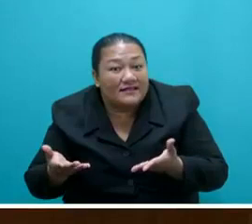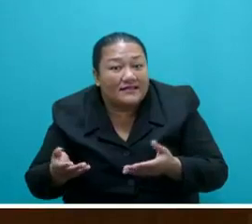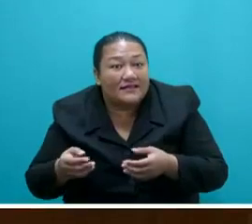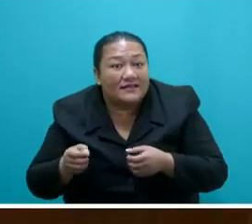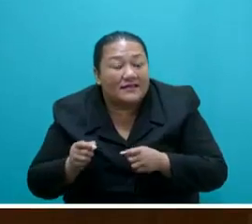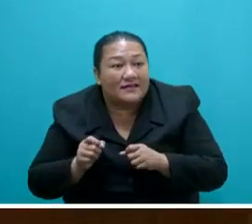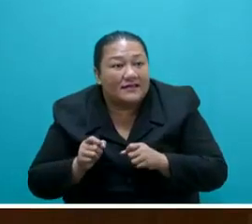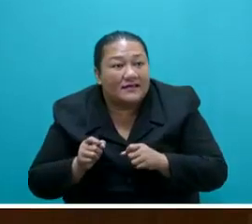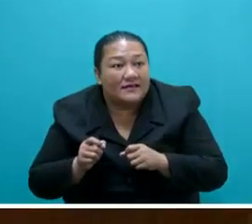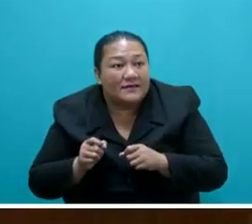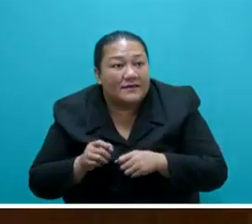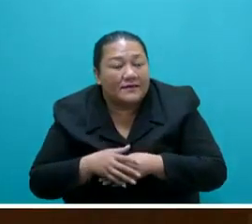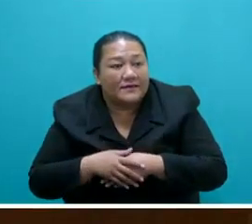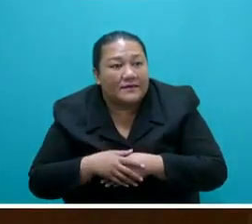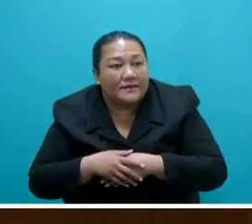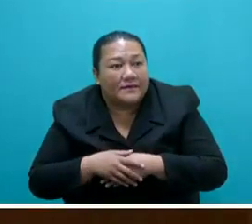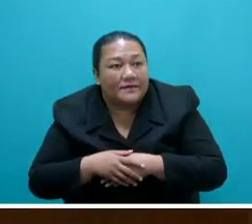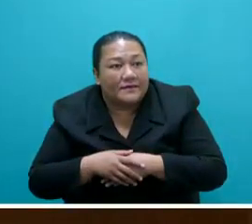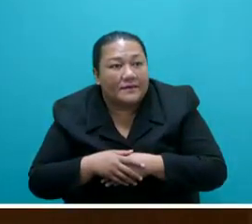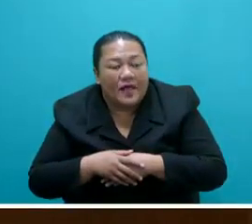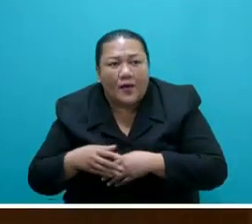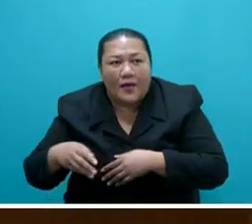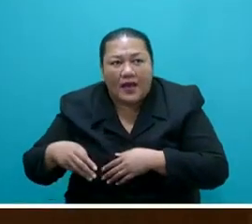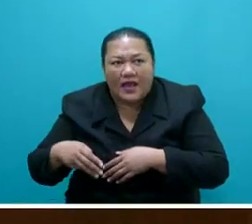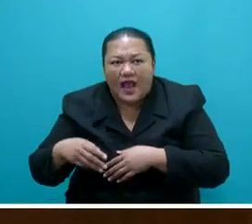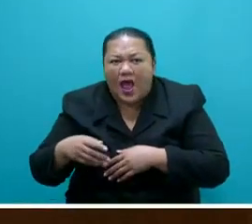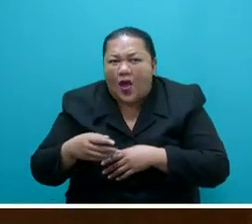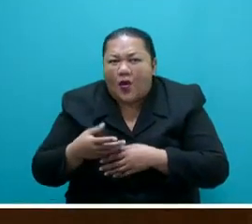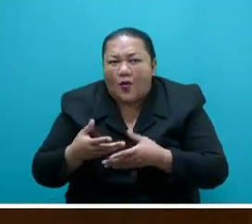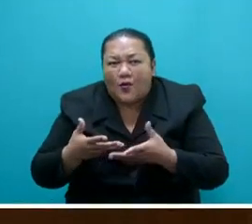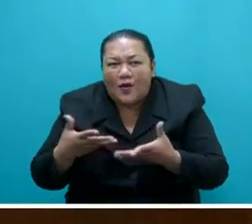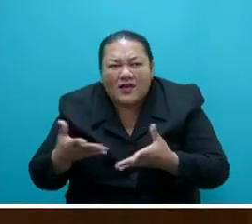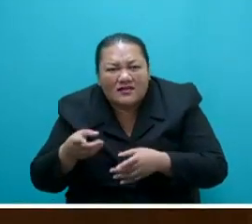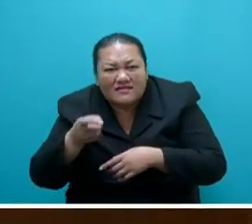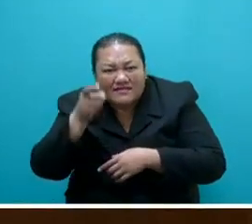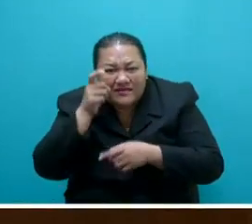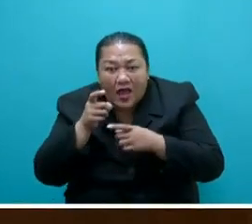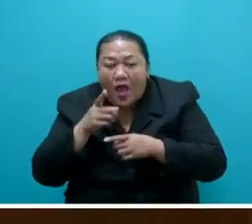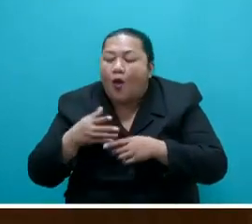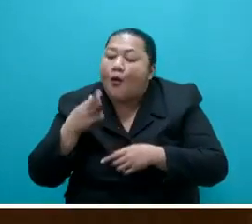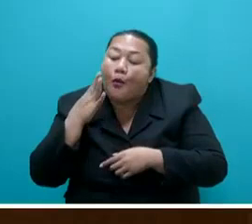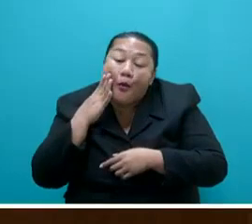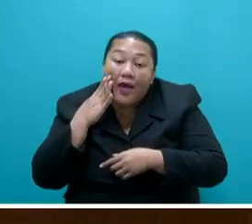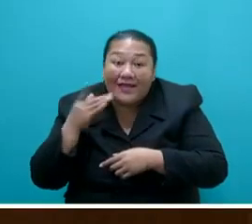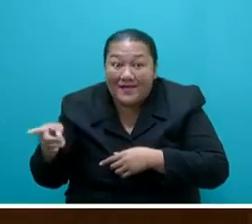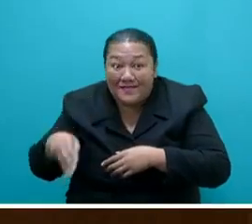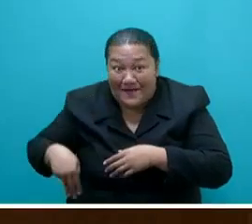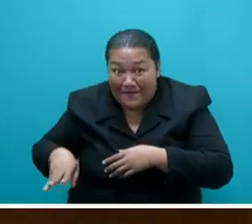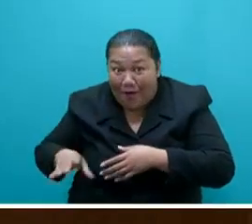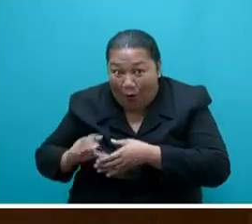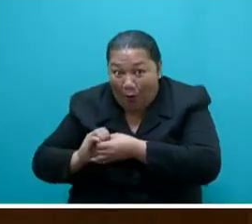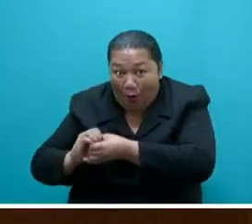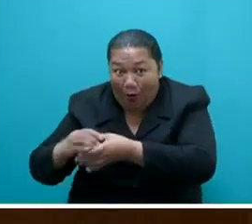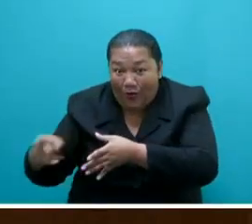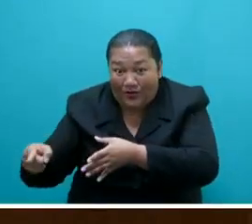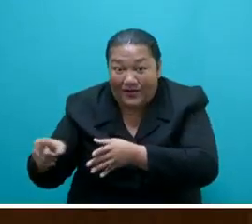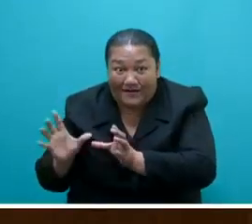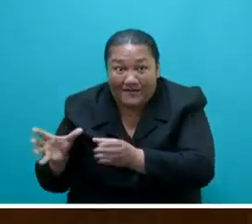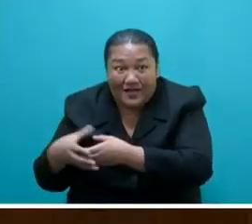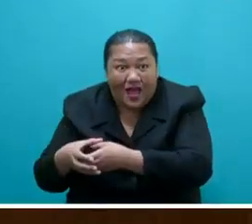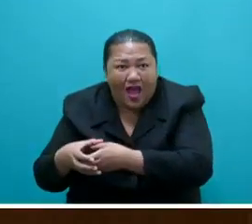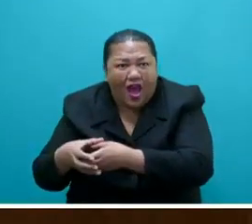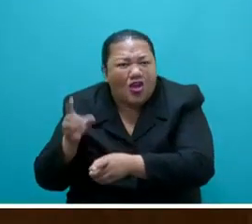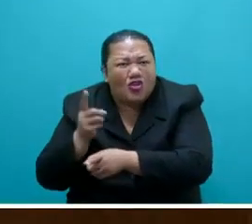Where is their fury when members of their own party tell lies on social media to the iTaukei landowners and in this very chamber?